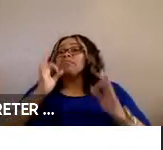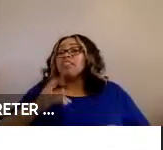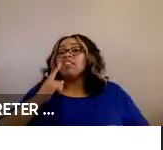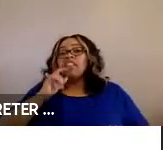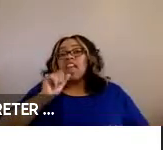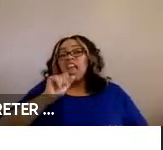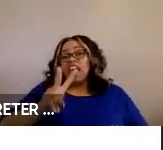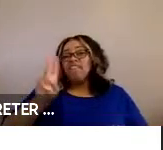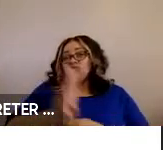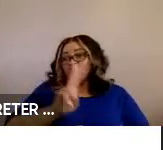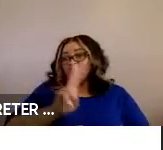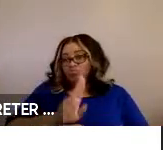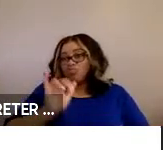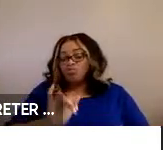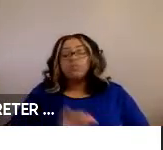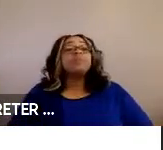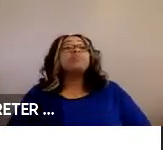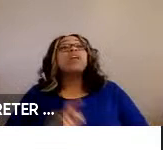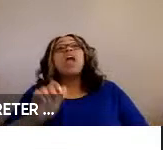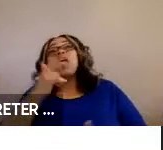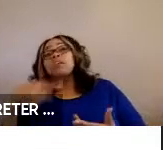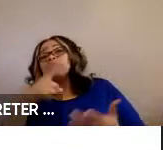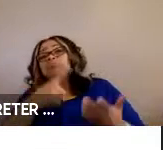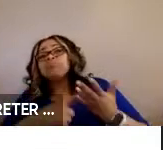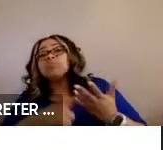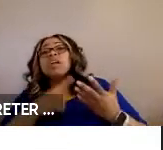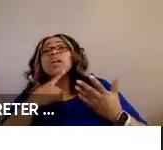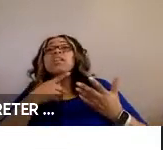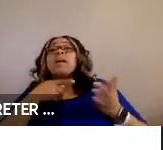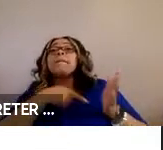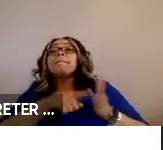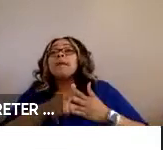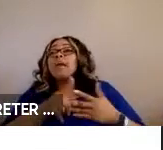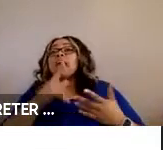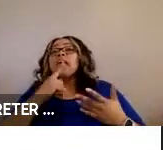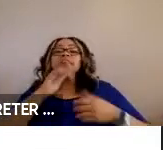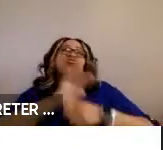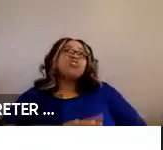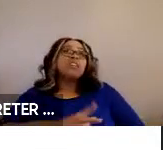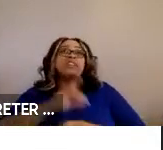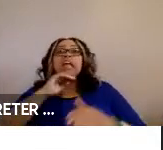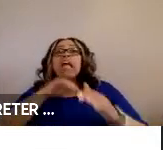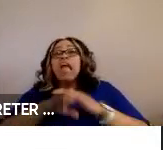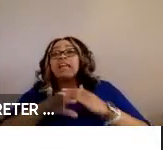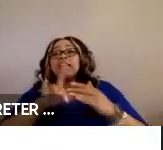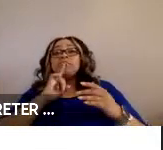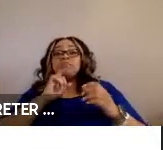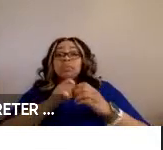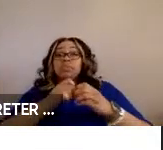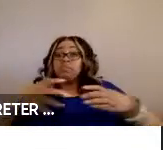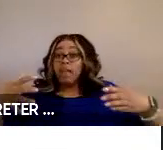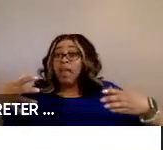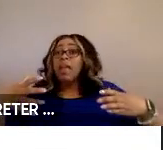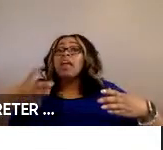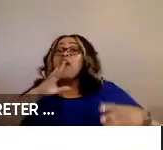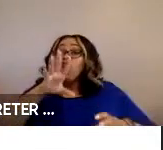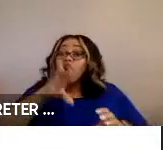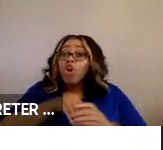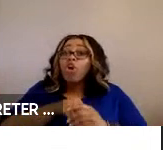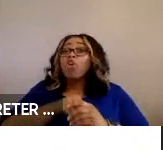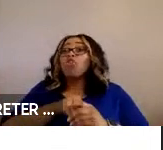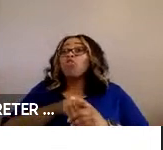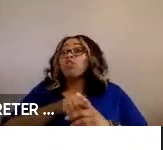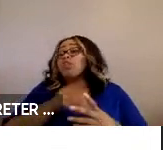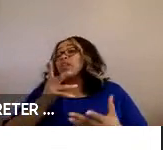AV usage. Others discussed fare payment mechanisms and stressed that access would be expanded, including among the